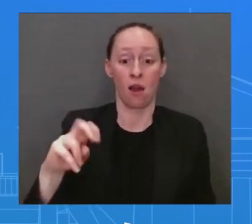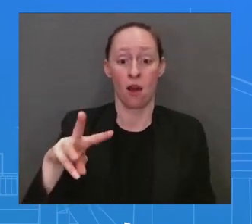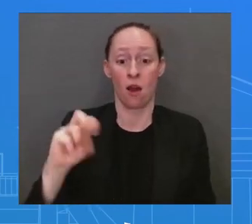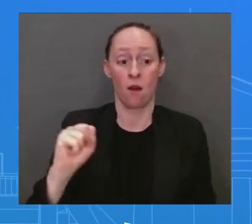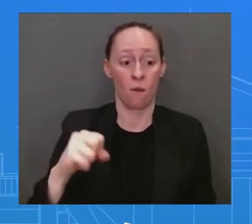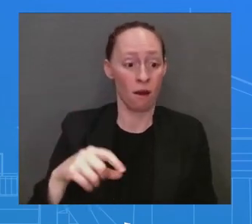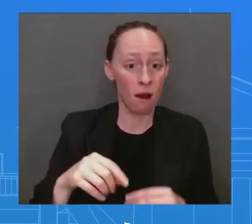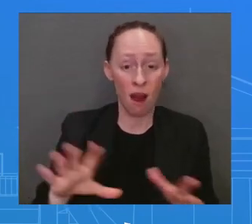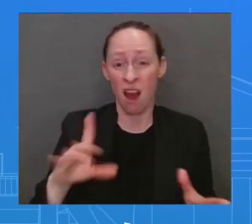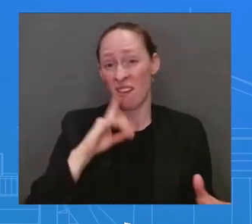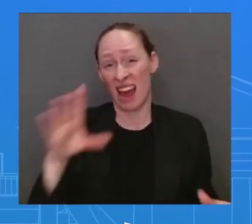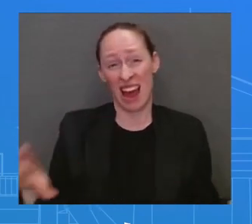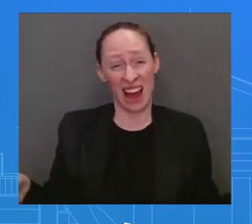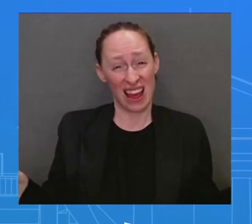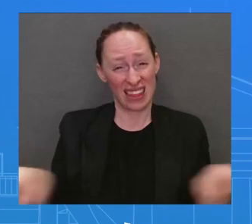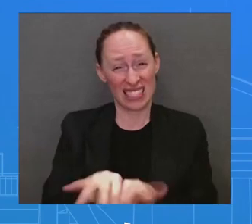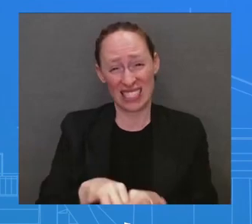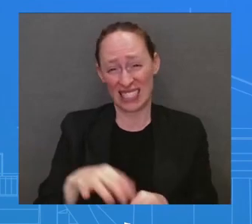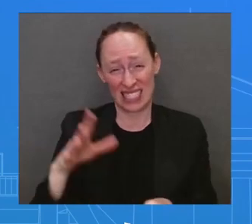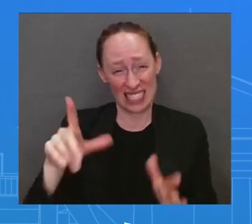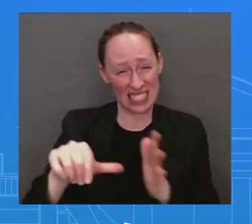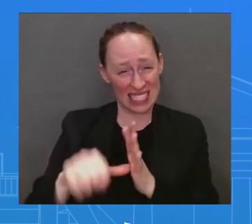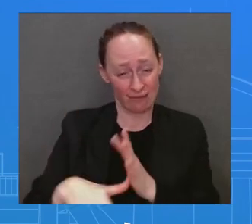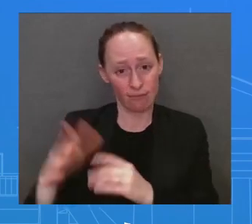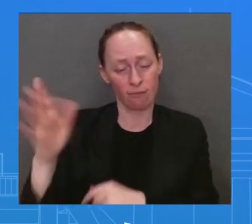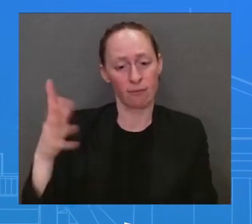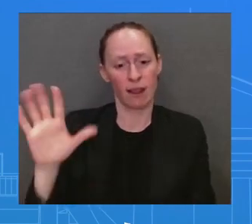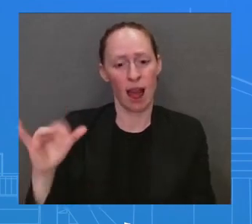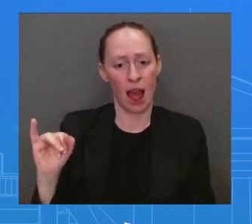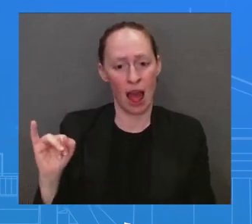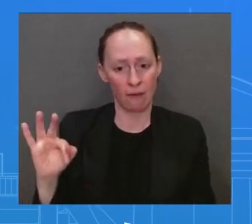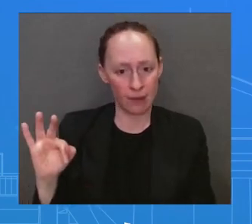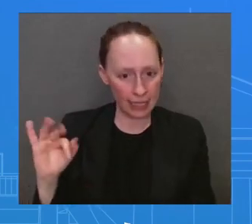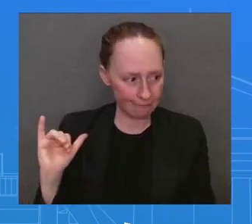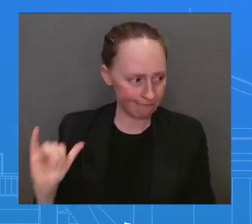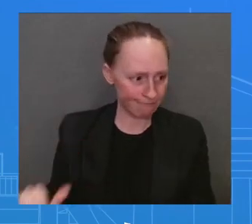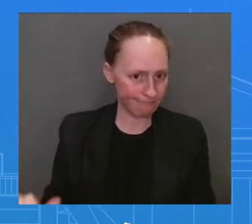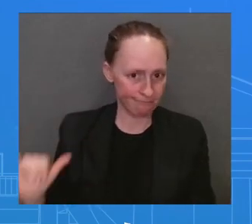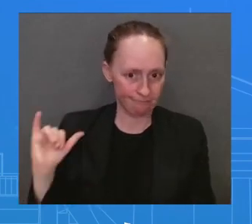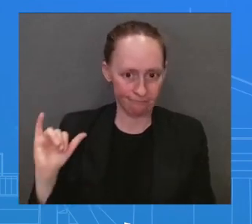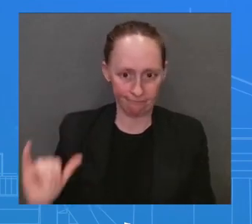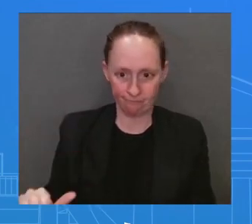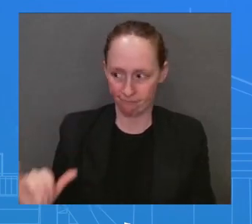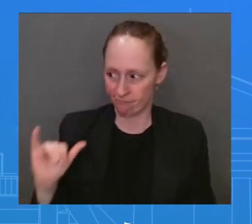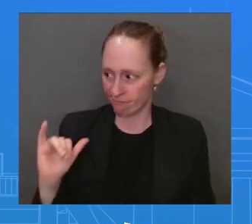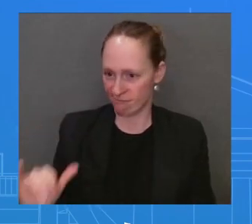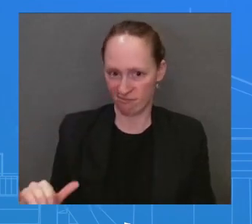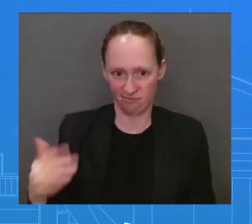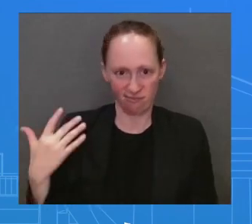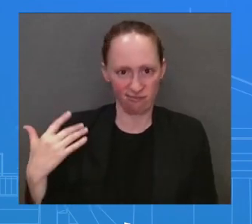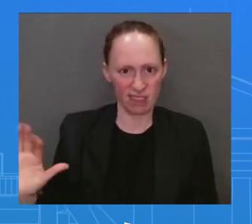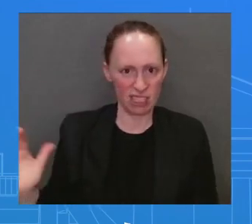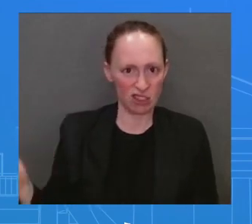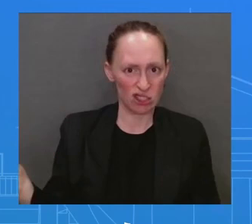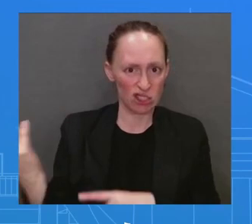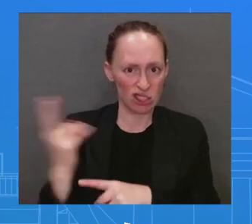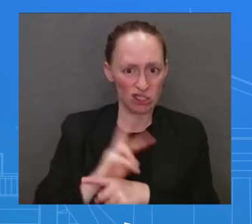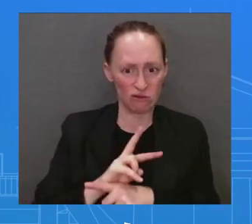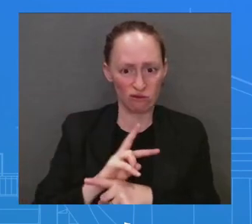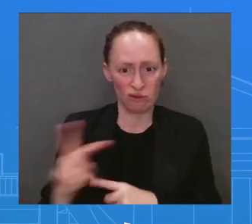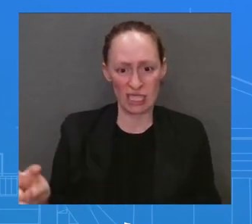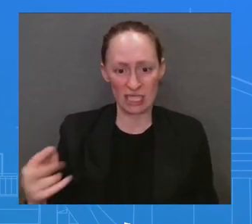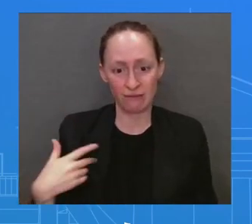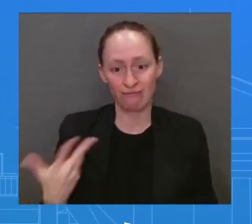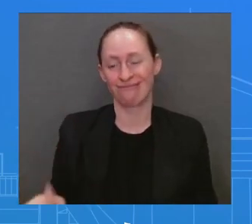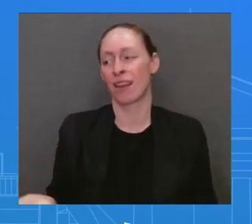outset, given everything that's been going on the last 2 weeks, it would be irresponsible if we weren't taking pen to paper and taking a look